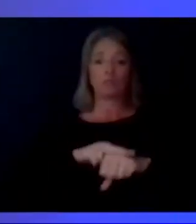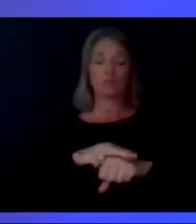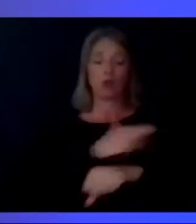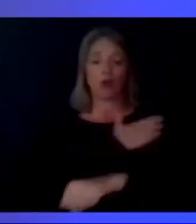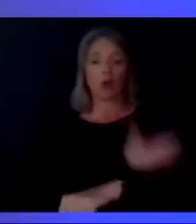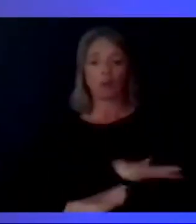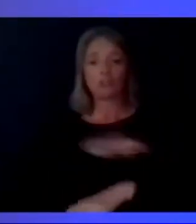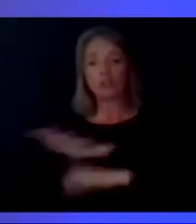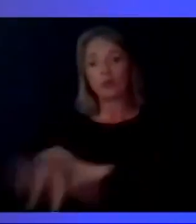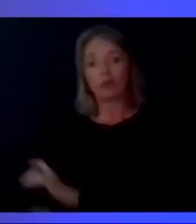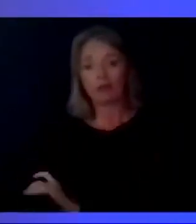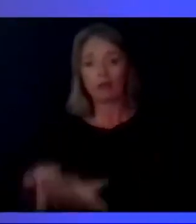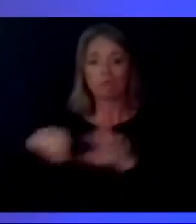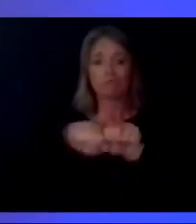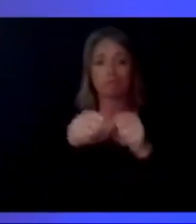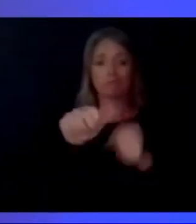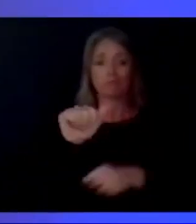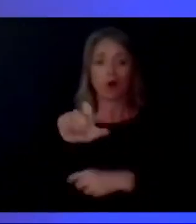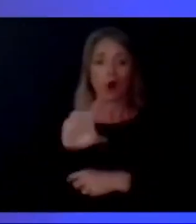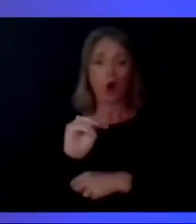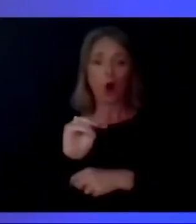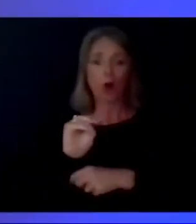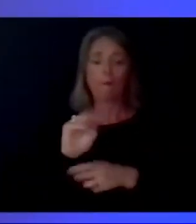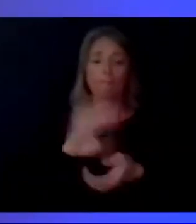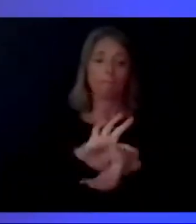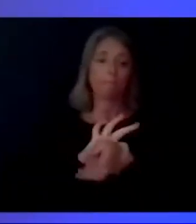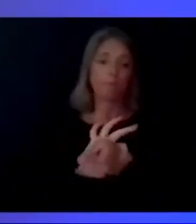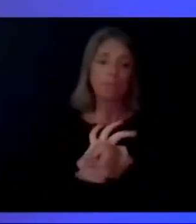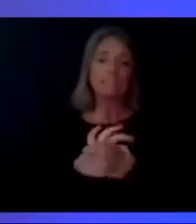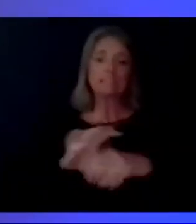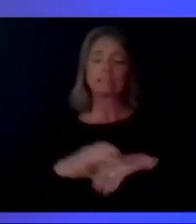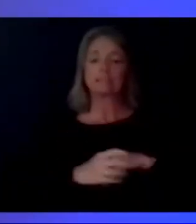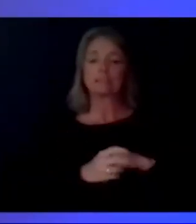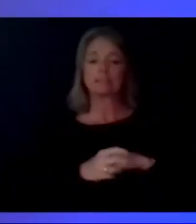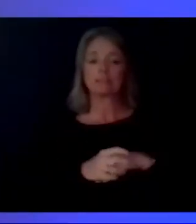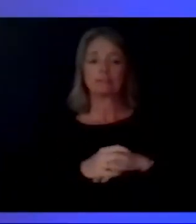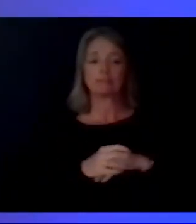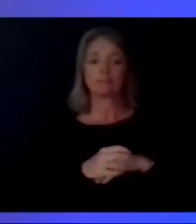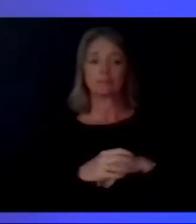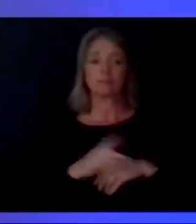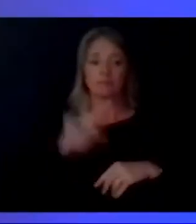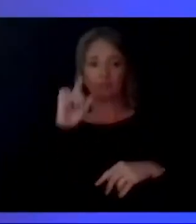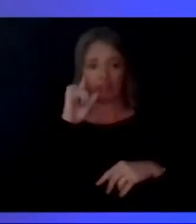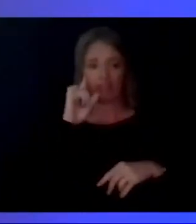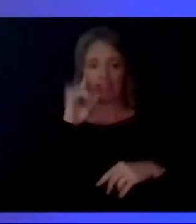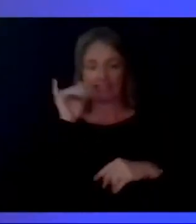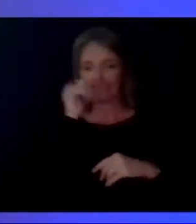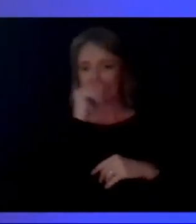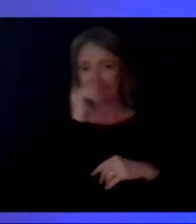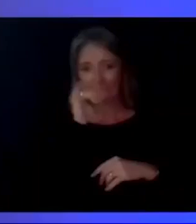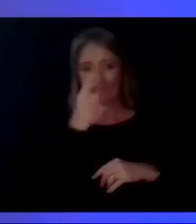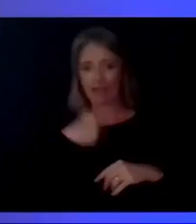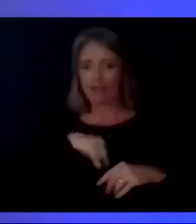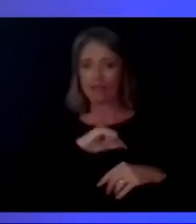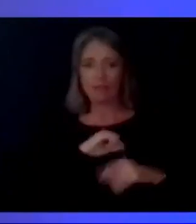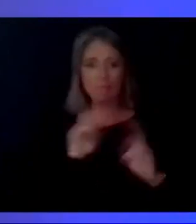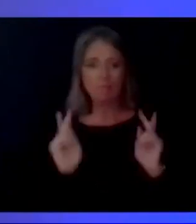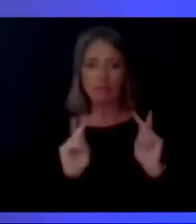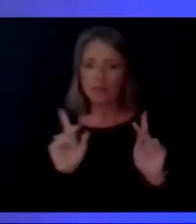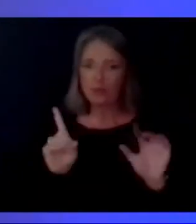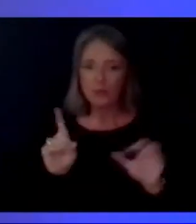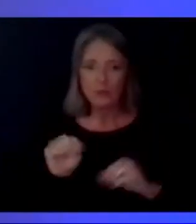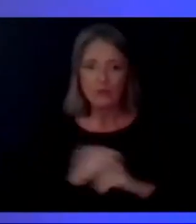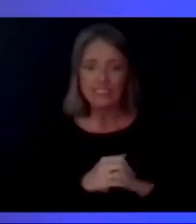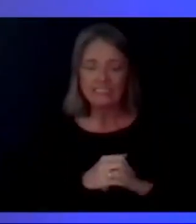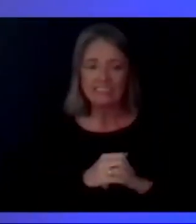You can break the bones in your wrist. I think this is just a silly thing that folks are doing because it looks stupid.